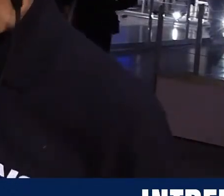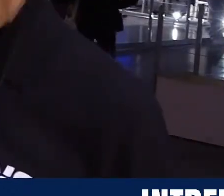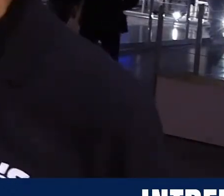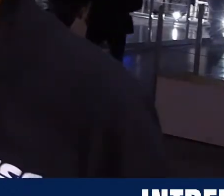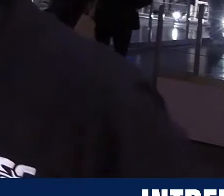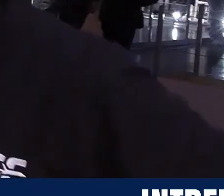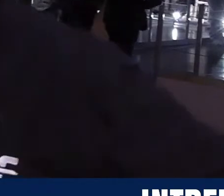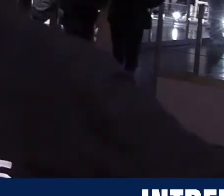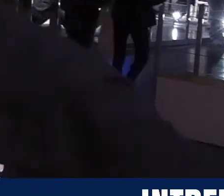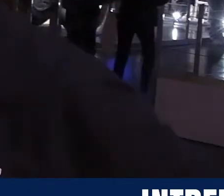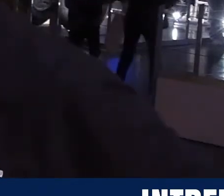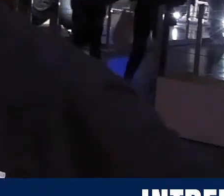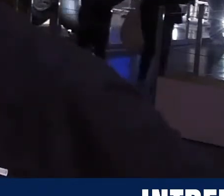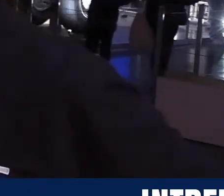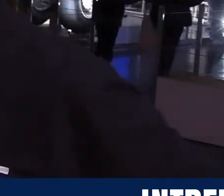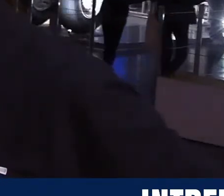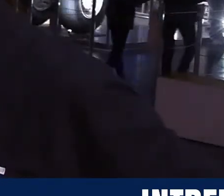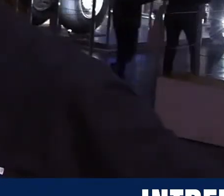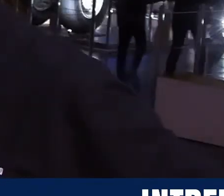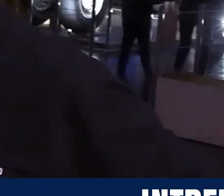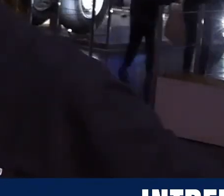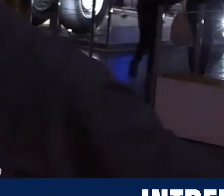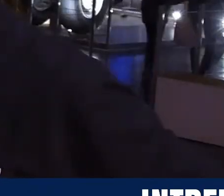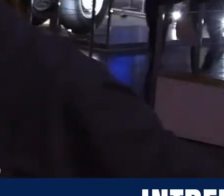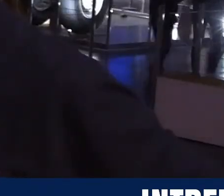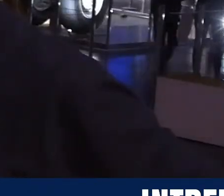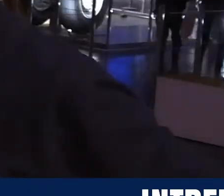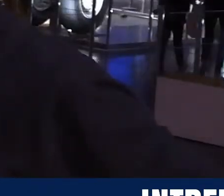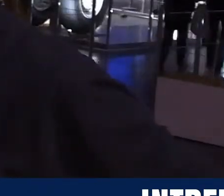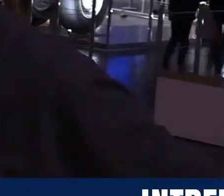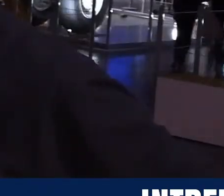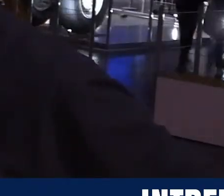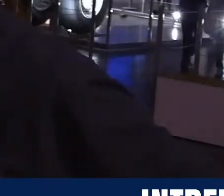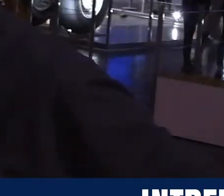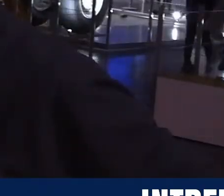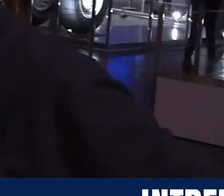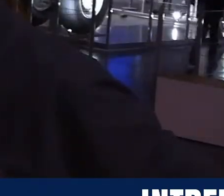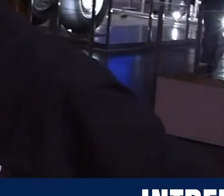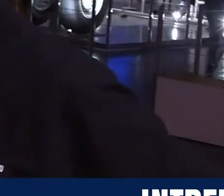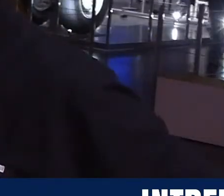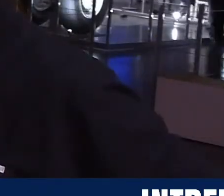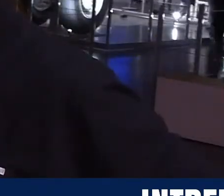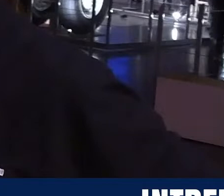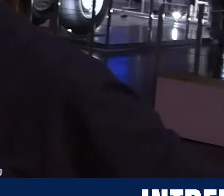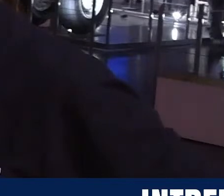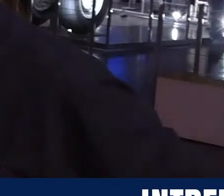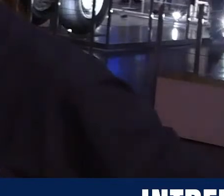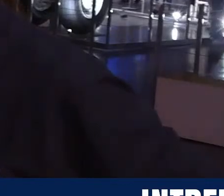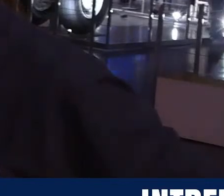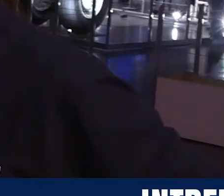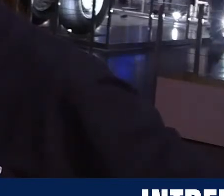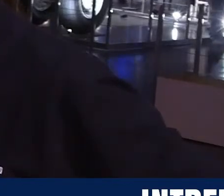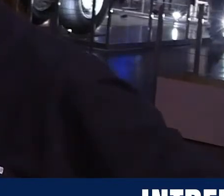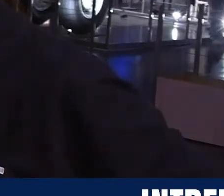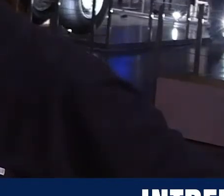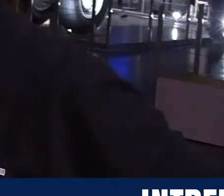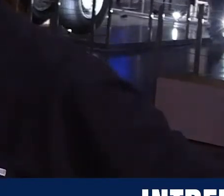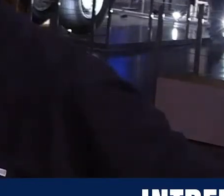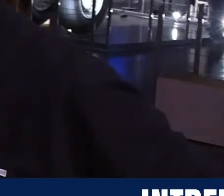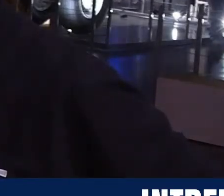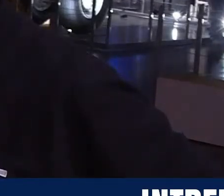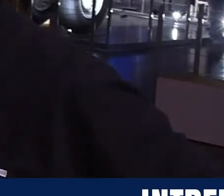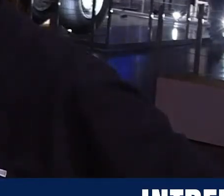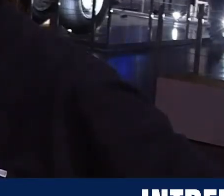museum, It is. right? This is the first of our free Fridays here at the museum for the summer. So we'll be doing this through September. So come on. It's